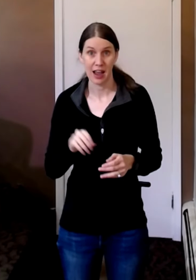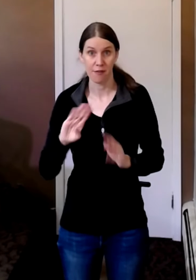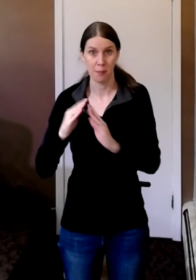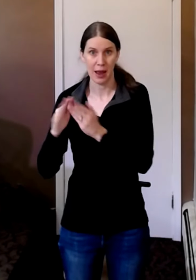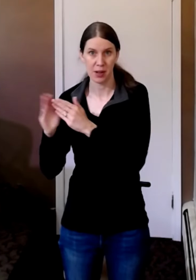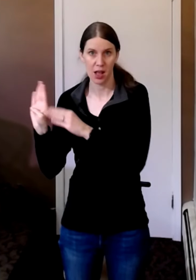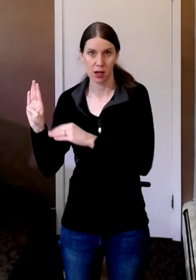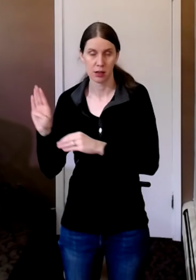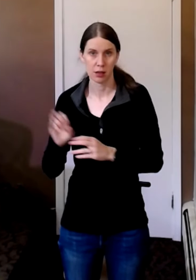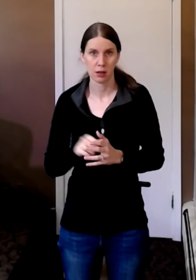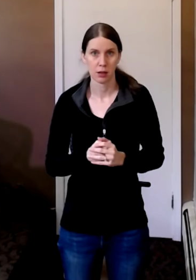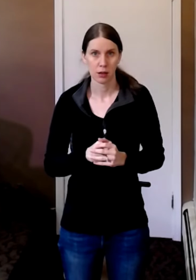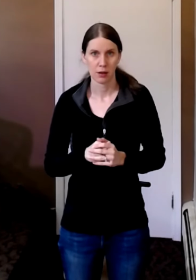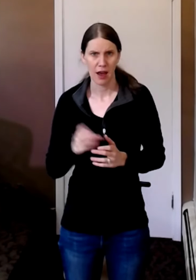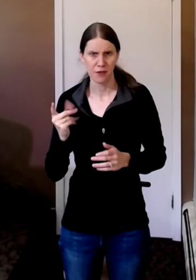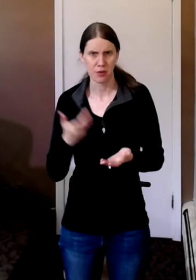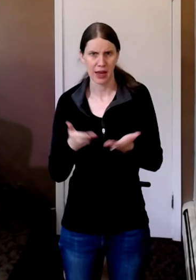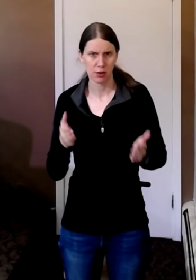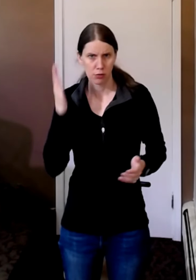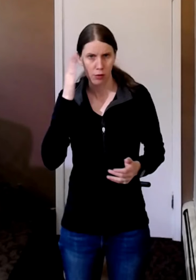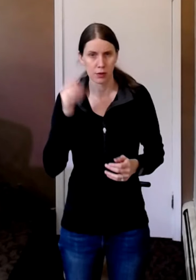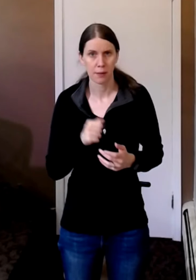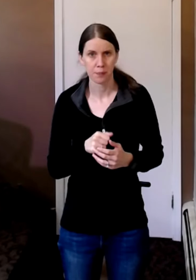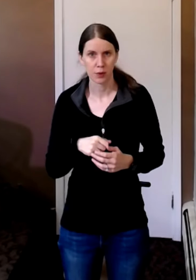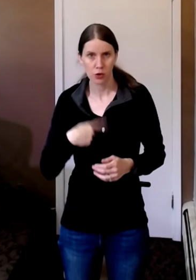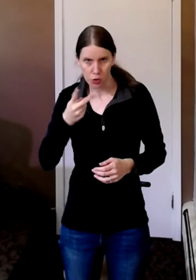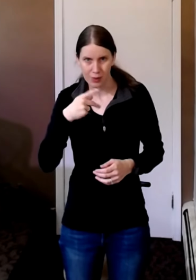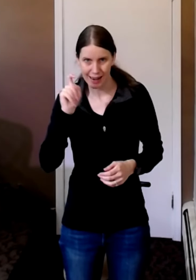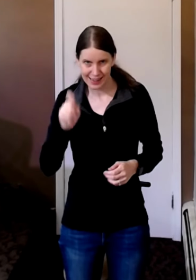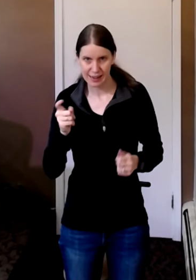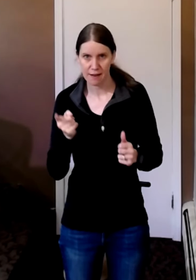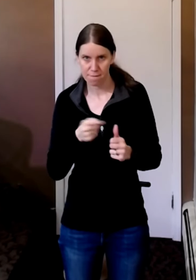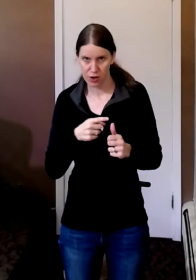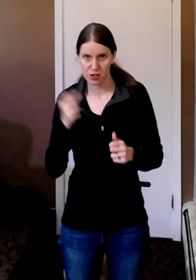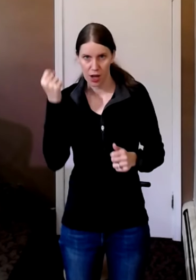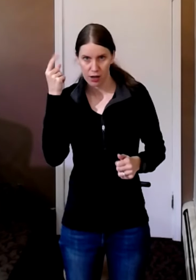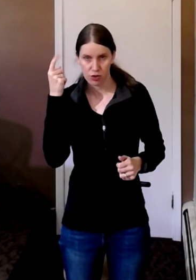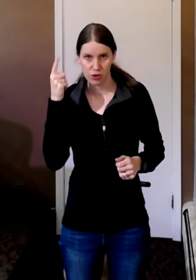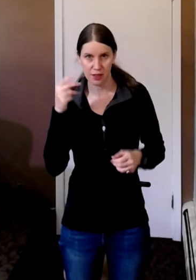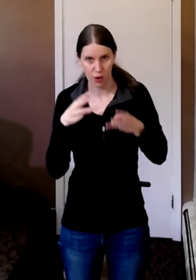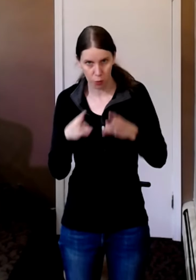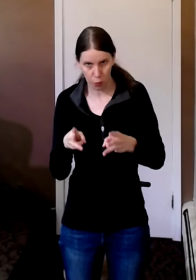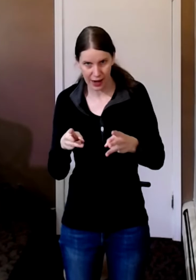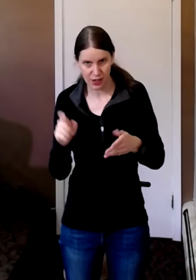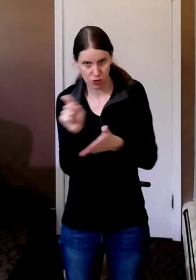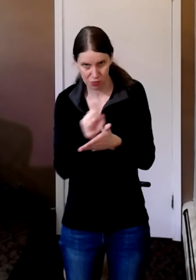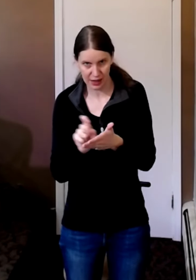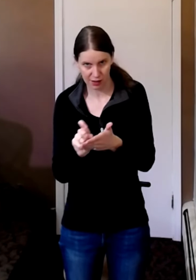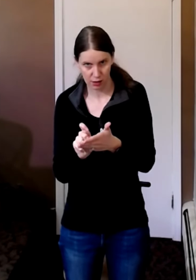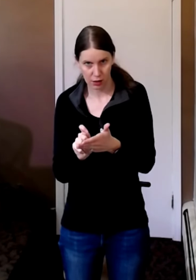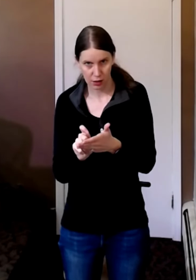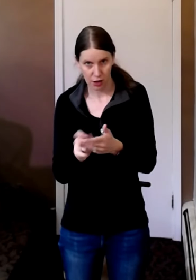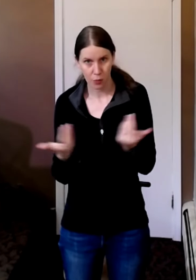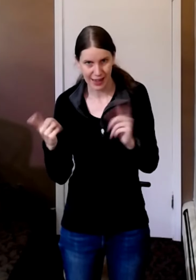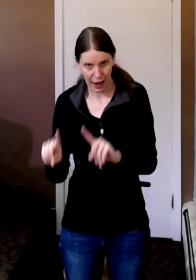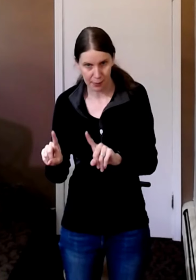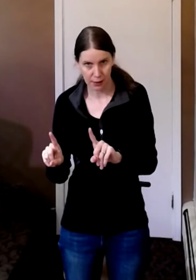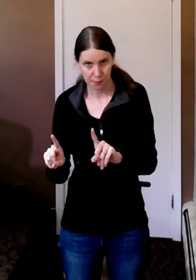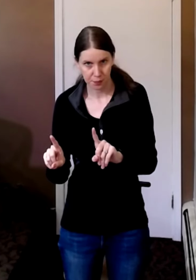Now, there's a couple of things. First of all, I think we need to understand that the way this is laid out, the things that are going